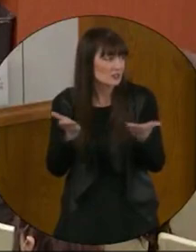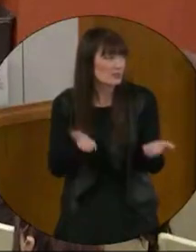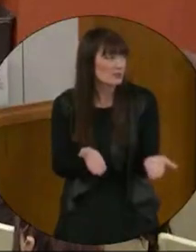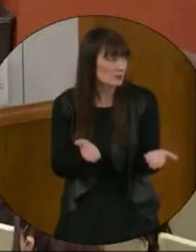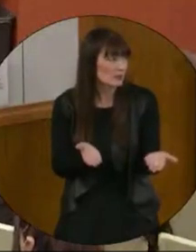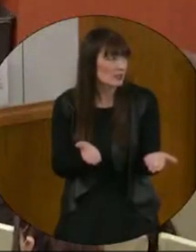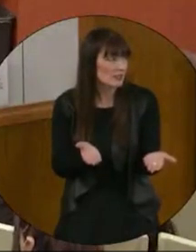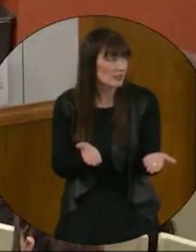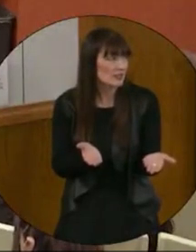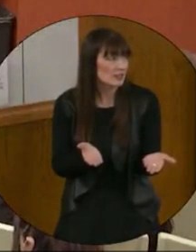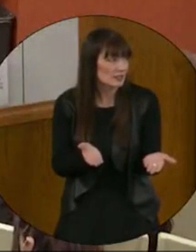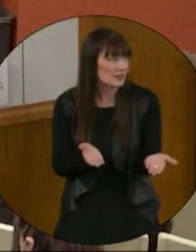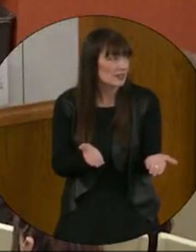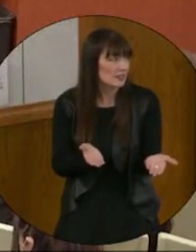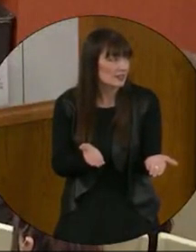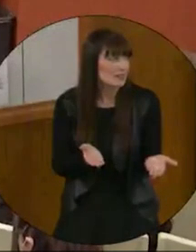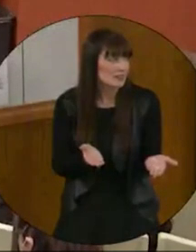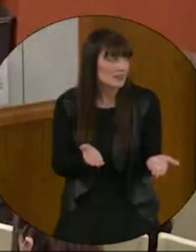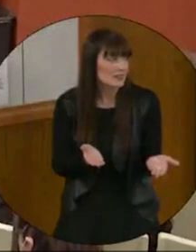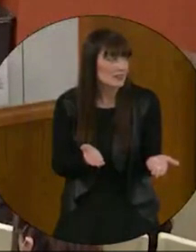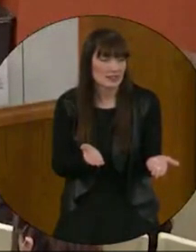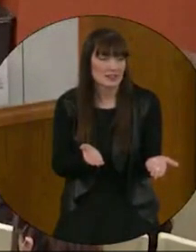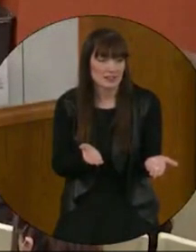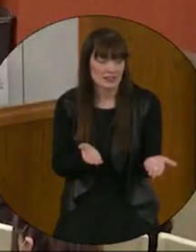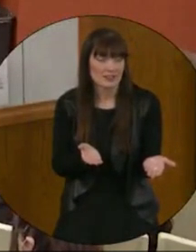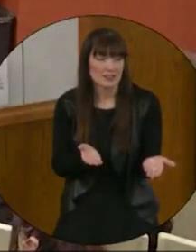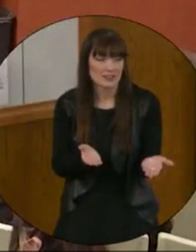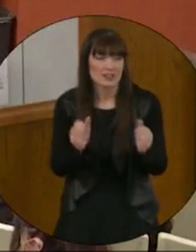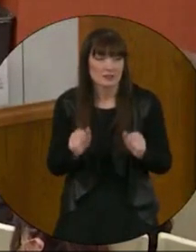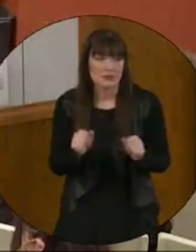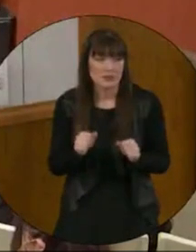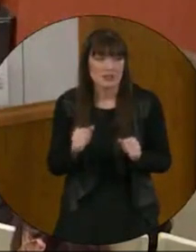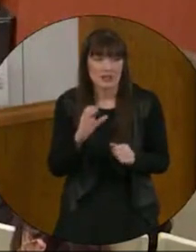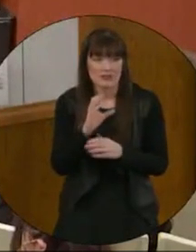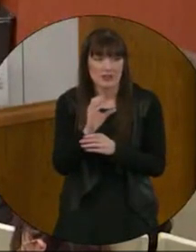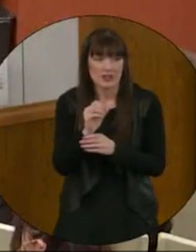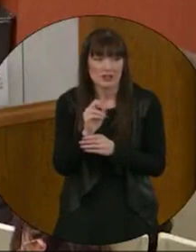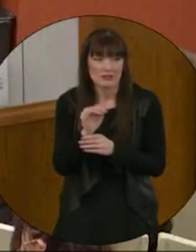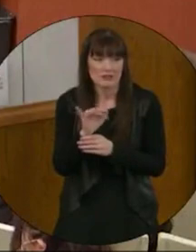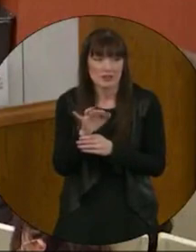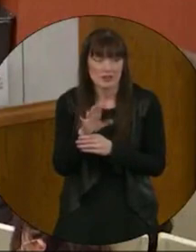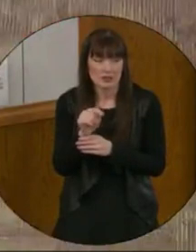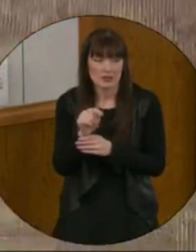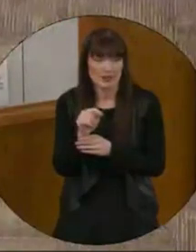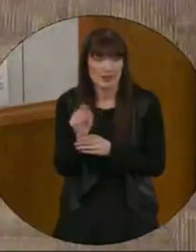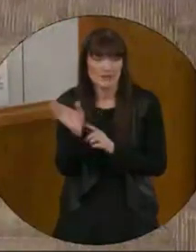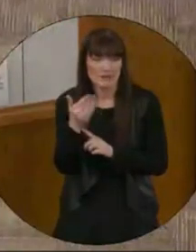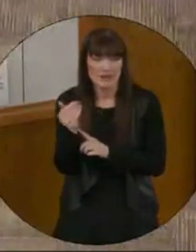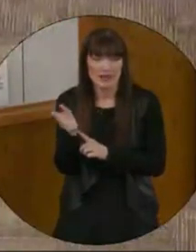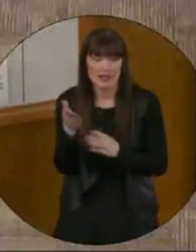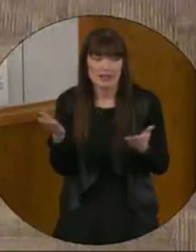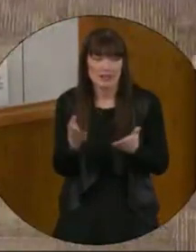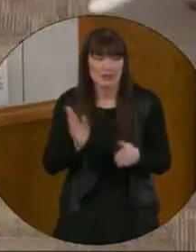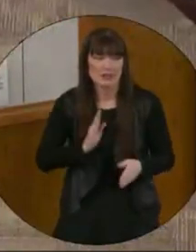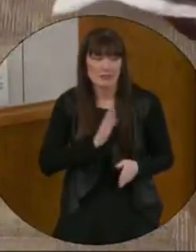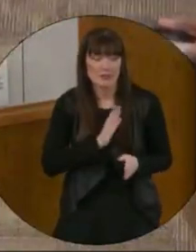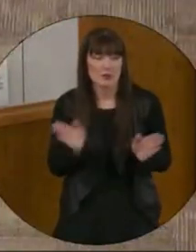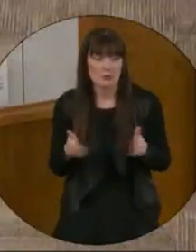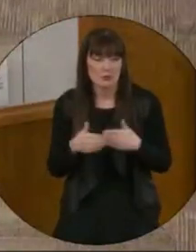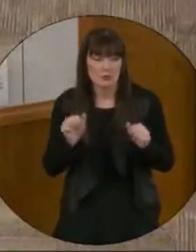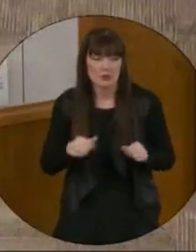Jamie Tadrzynski for the records. I guess if we can wear Confederate flags in the boardroom, we can wear rainbows. So last time